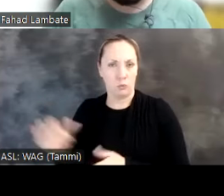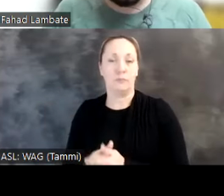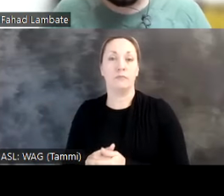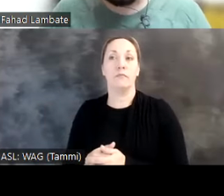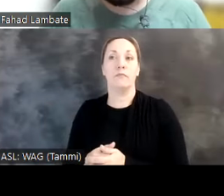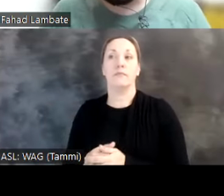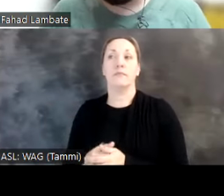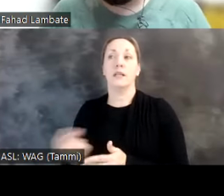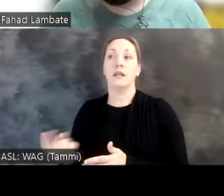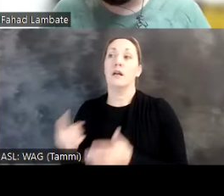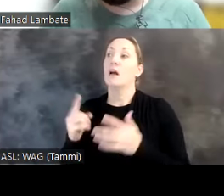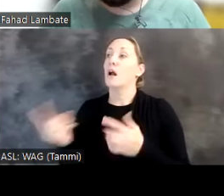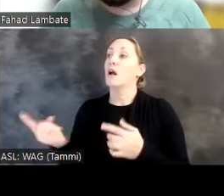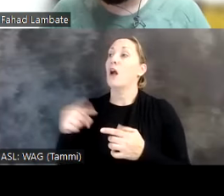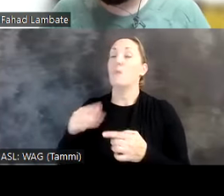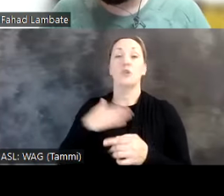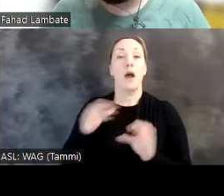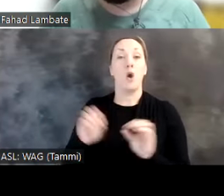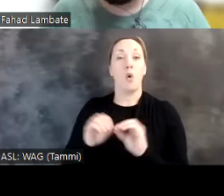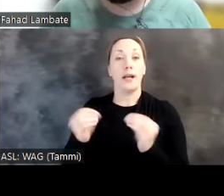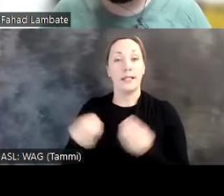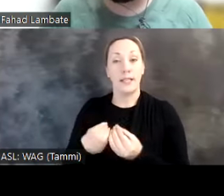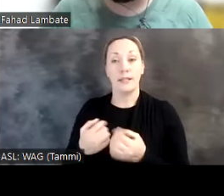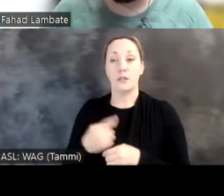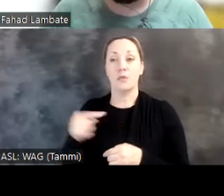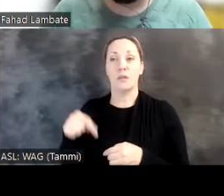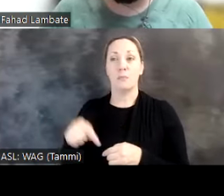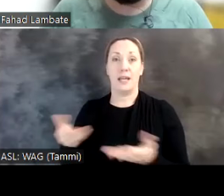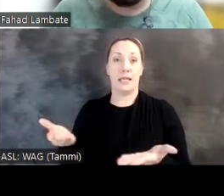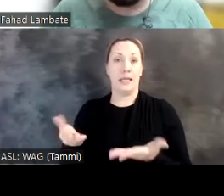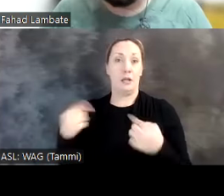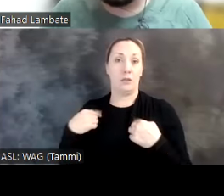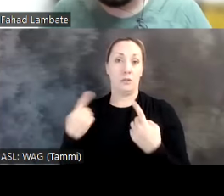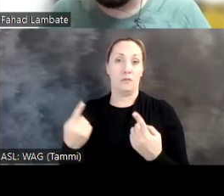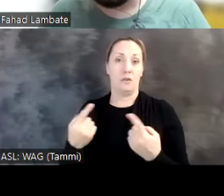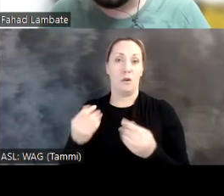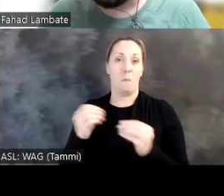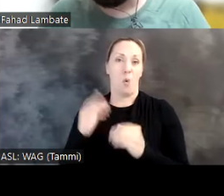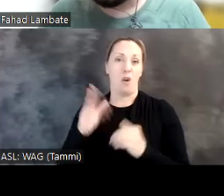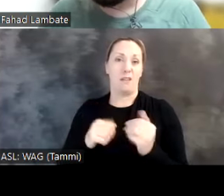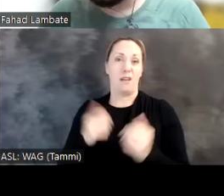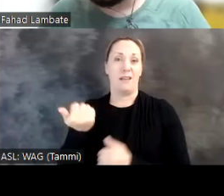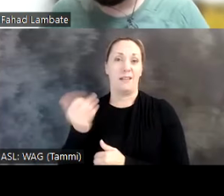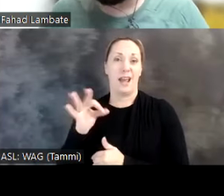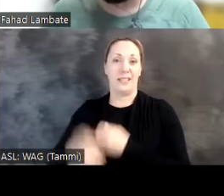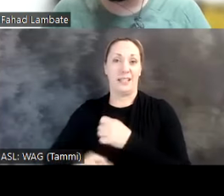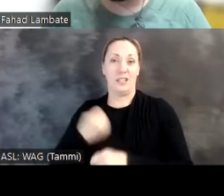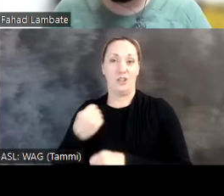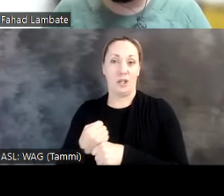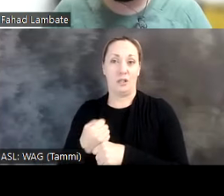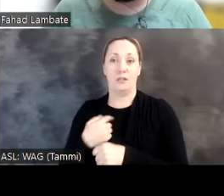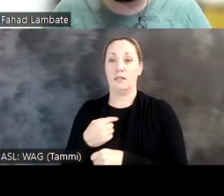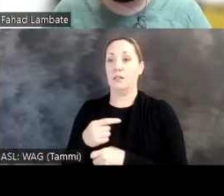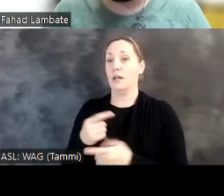my organization, so we have been in this space since more than 19 years now, and we have been leading the